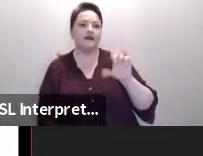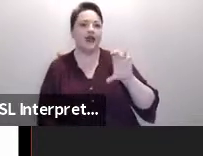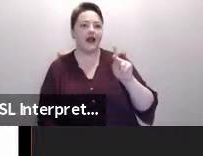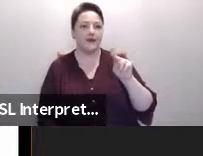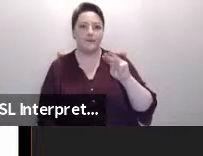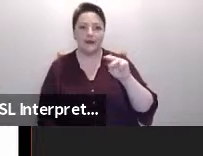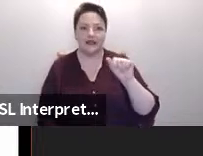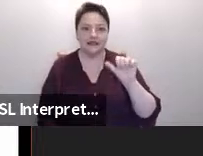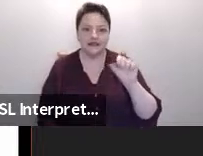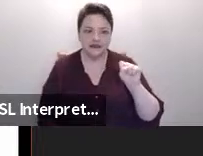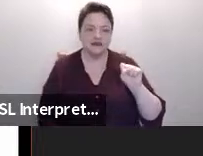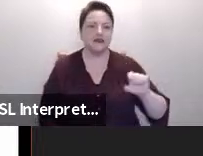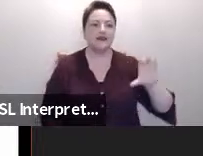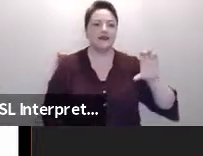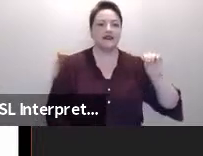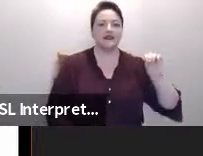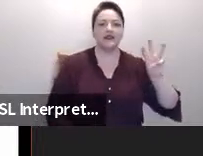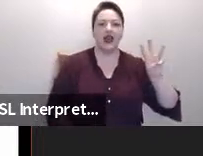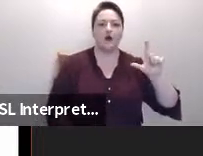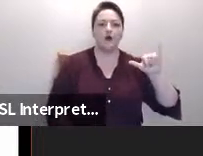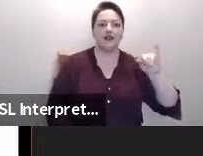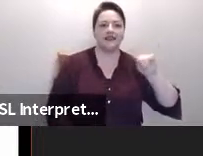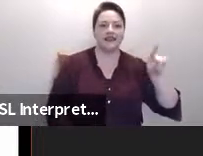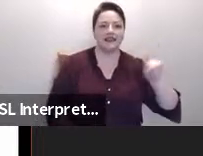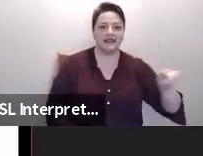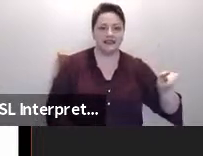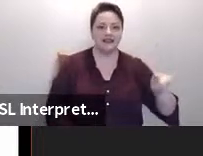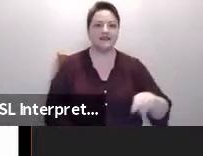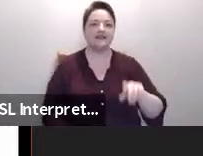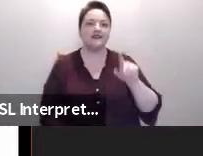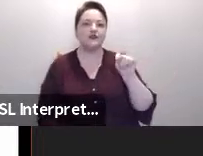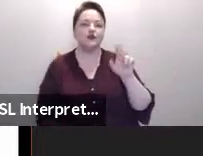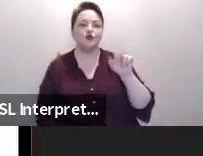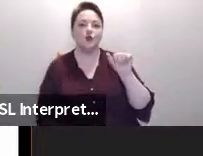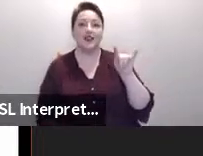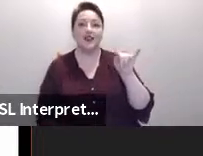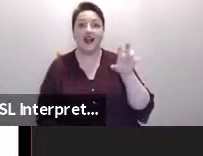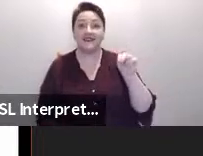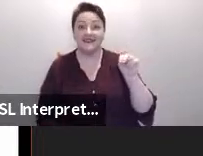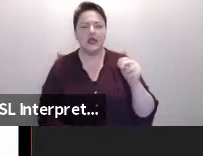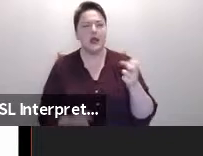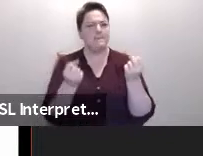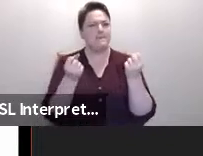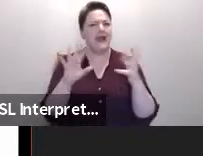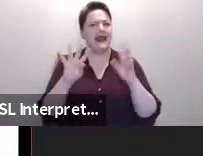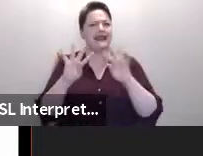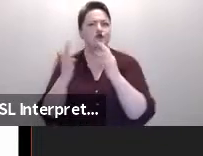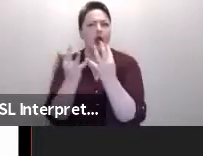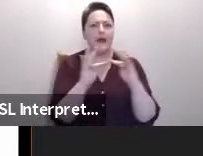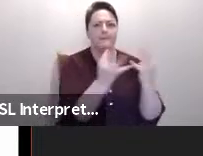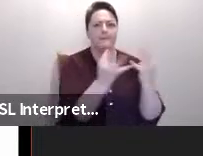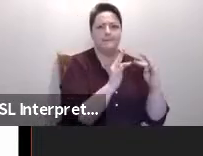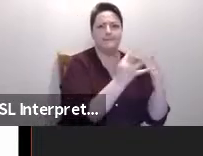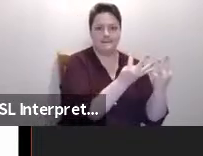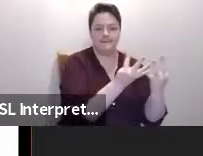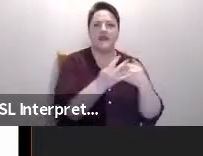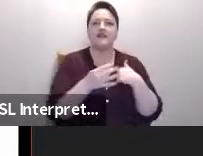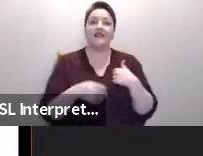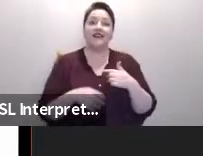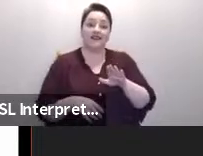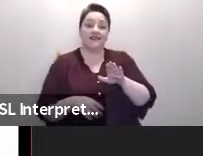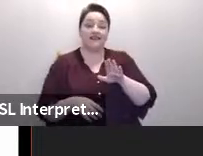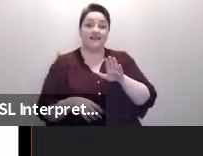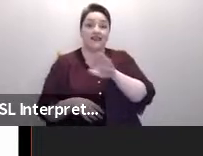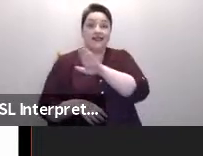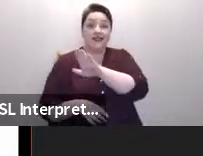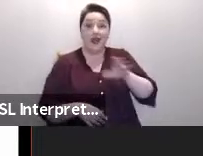Tualatin, Kalapuya, Malawa, and many other tribes who have made their homes along the Columbia